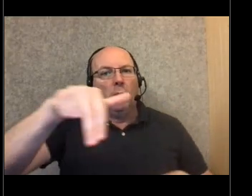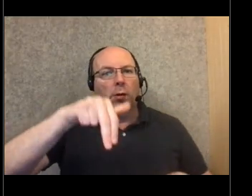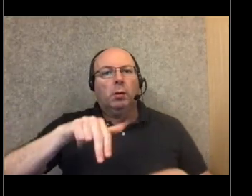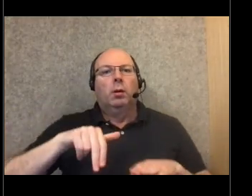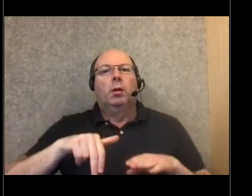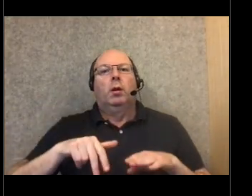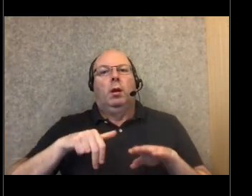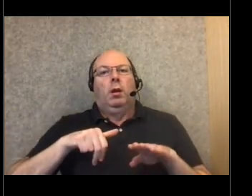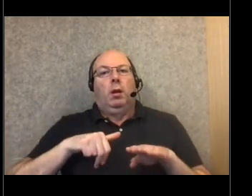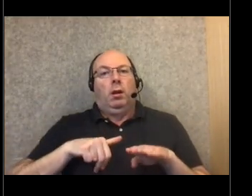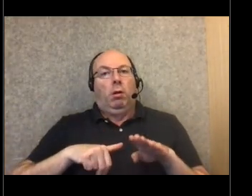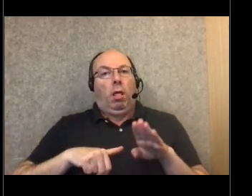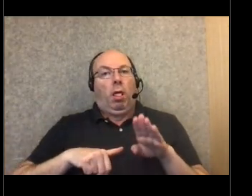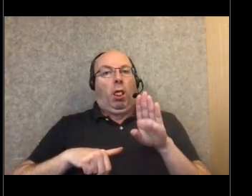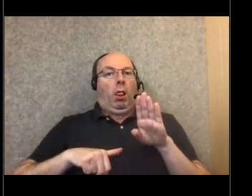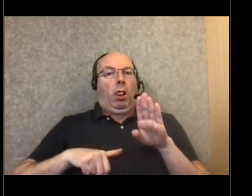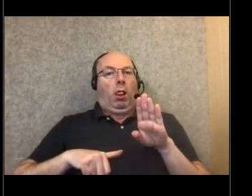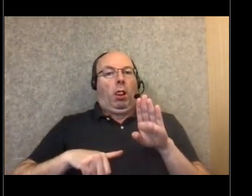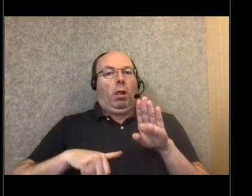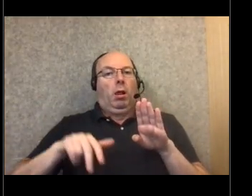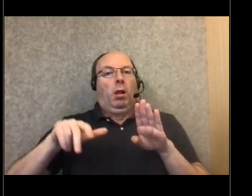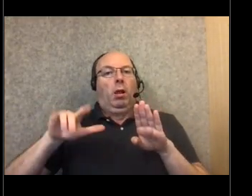slope steeper than